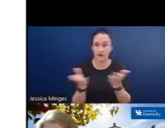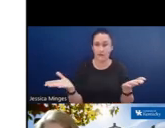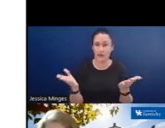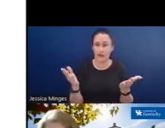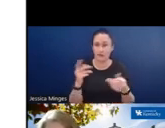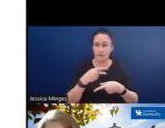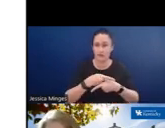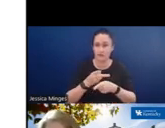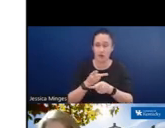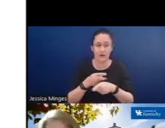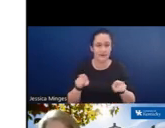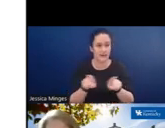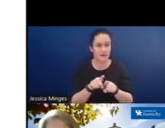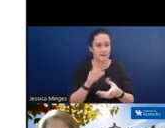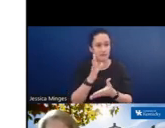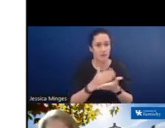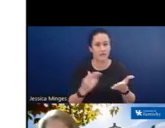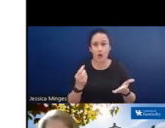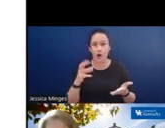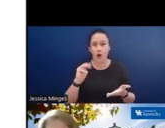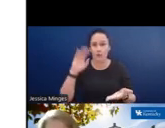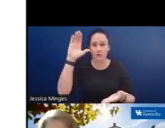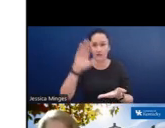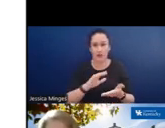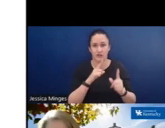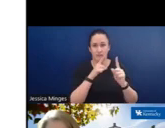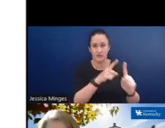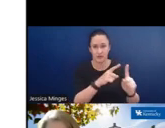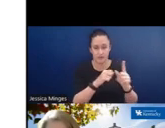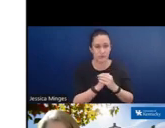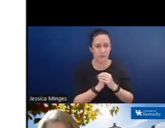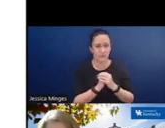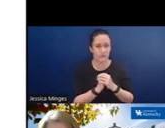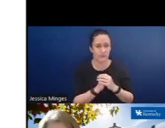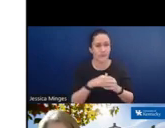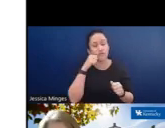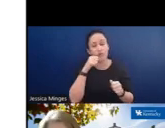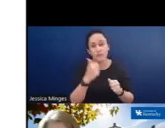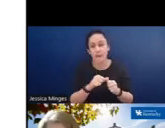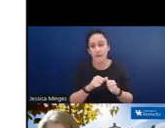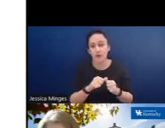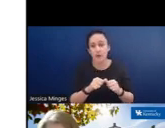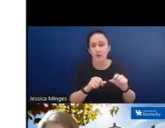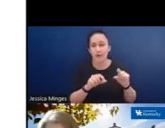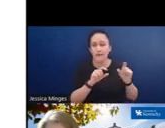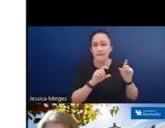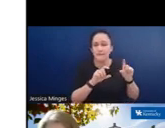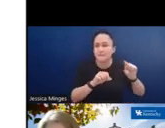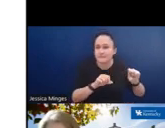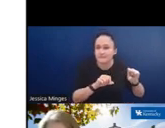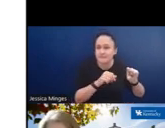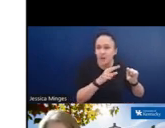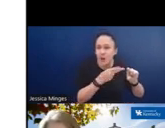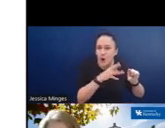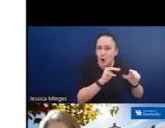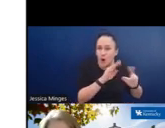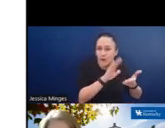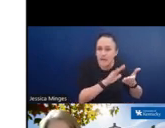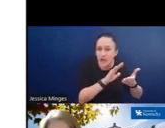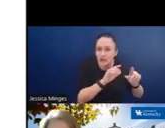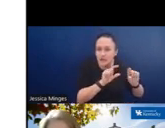products as part of their harm reduction mission. And so if you remember, the small harm reduction, the small H and the small